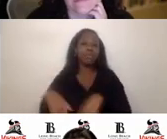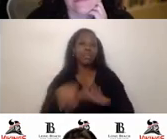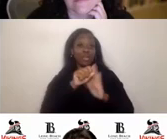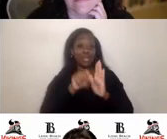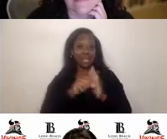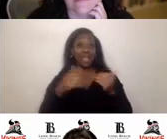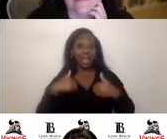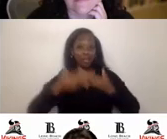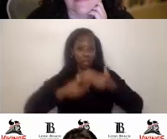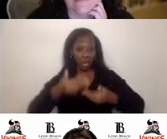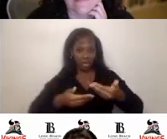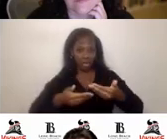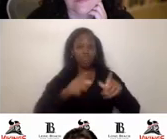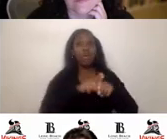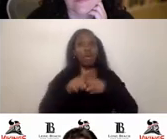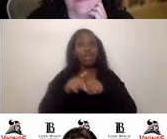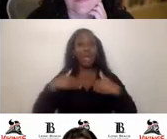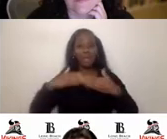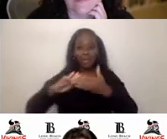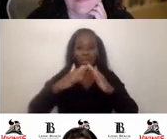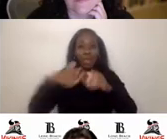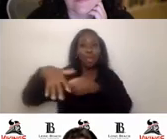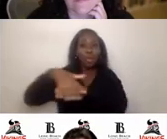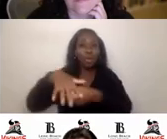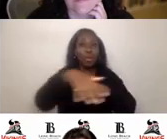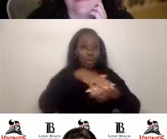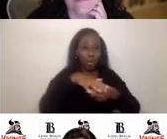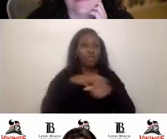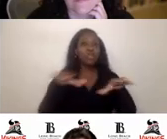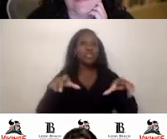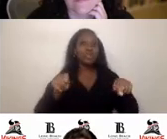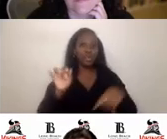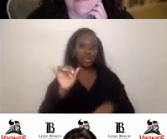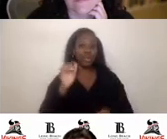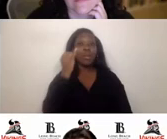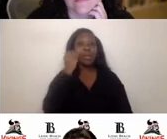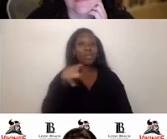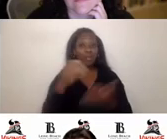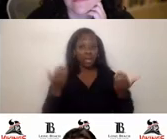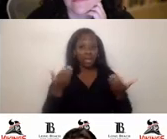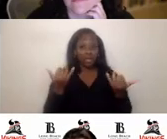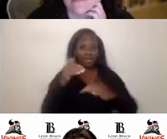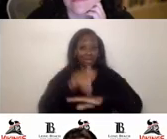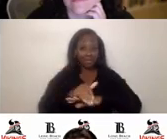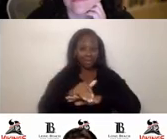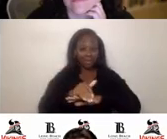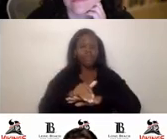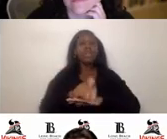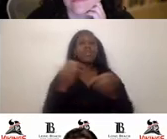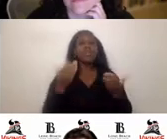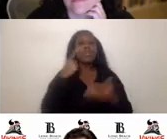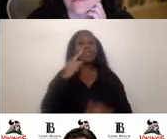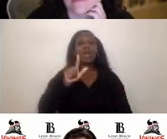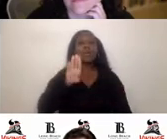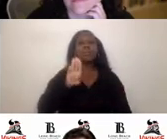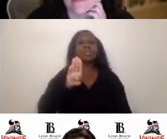lot of local jurisdictions going through this as well. So if you're here this evening, we're here for the Long Beach Community College redistricting